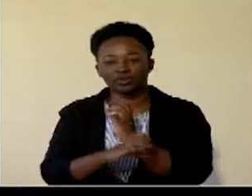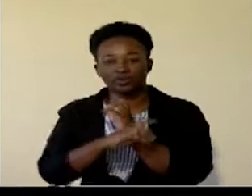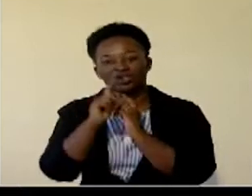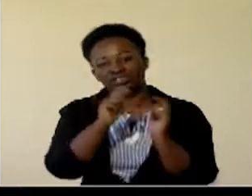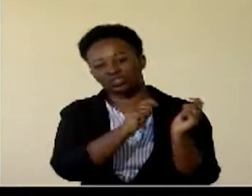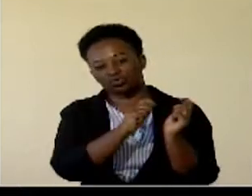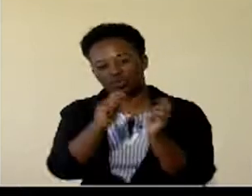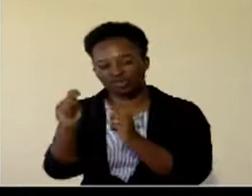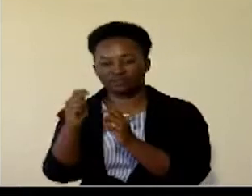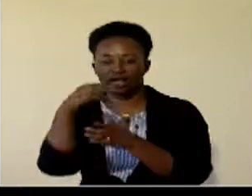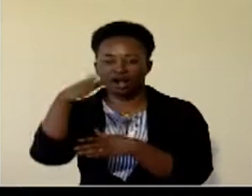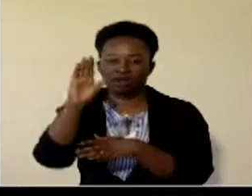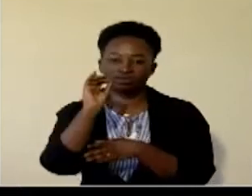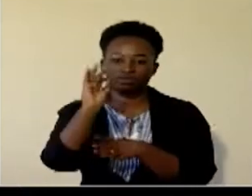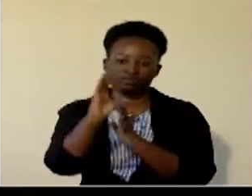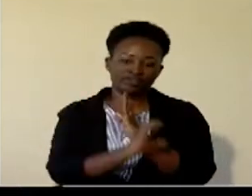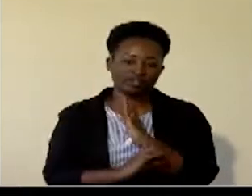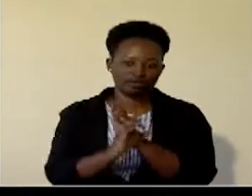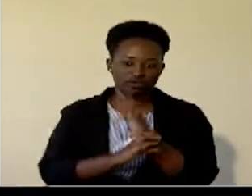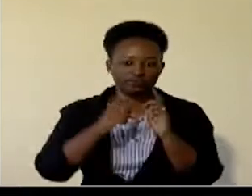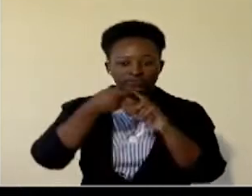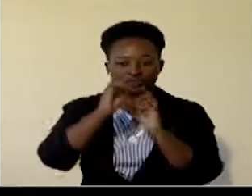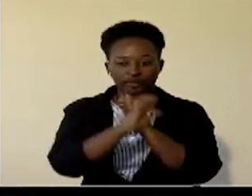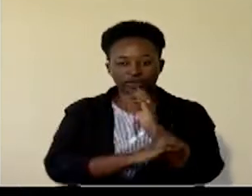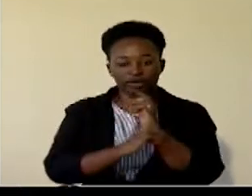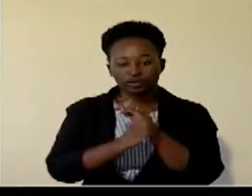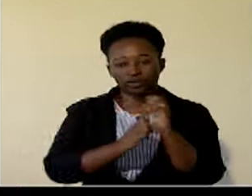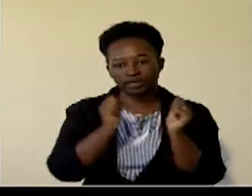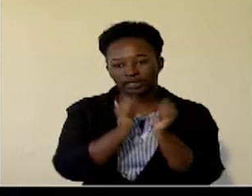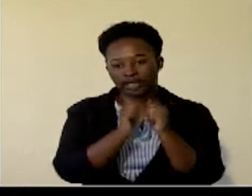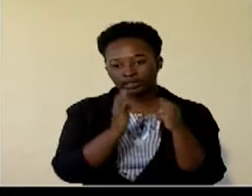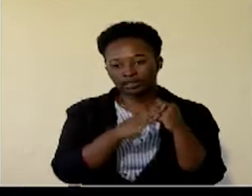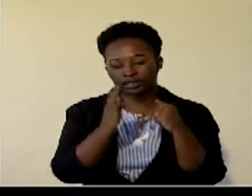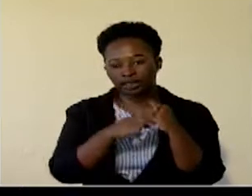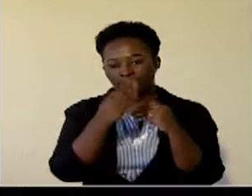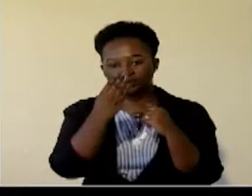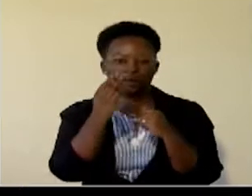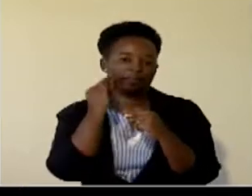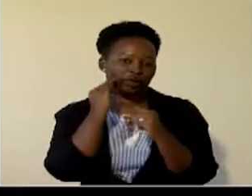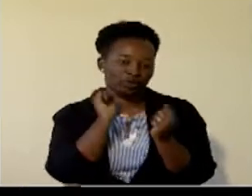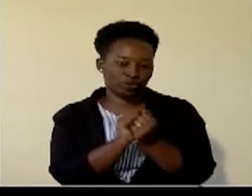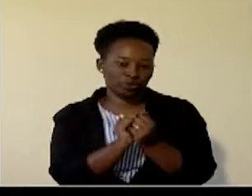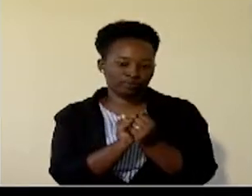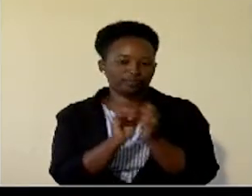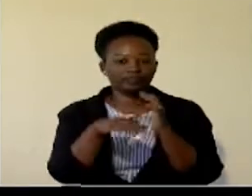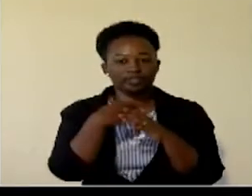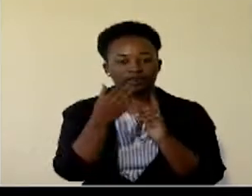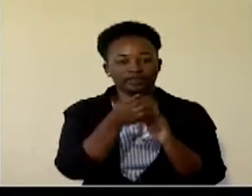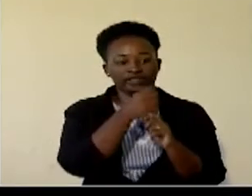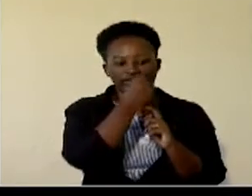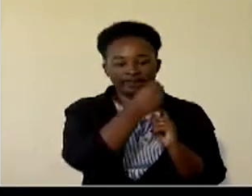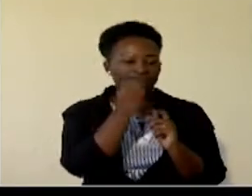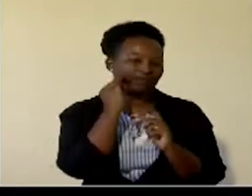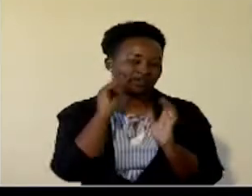out of the country. And from the country, in 1994, it is 10 million. If you get 5 million